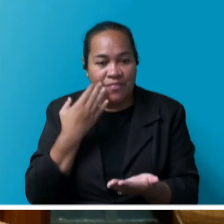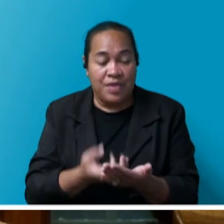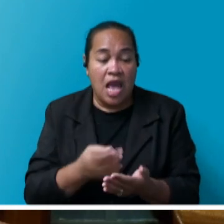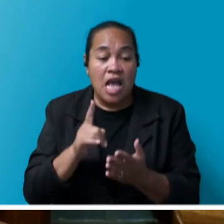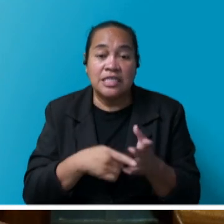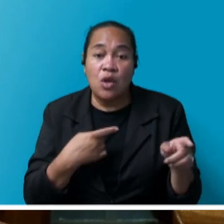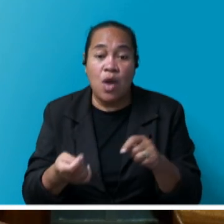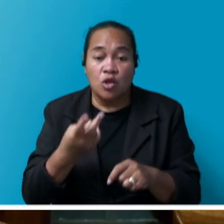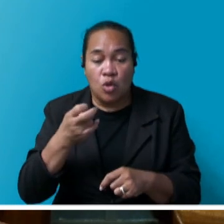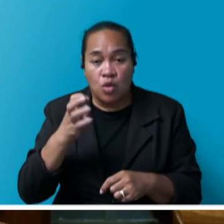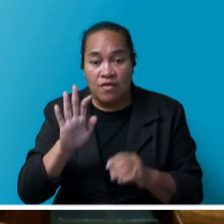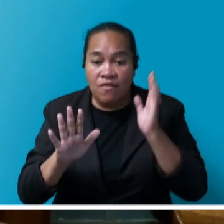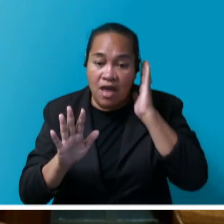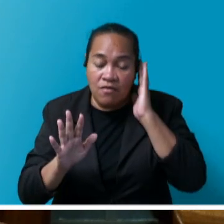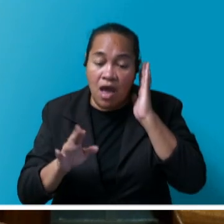2025, Fiji welcomed